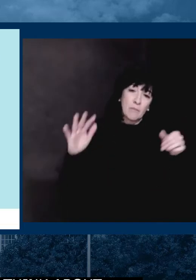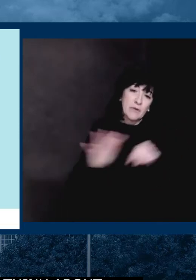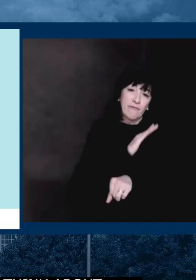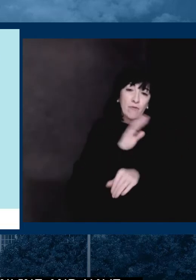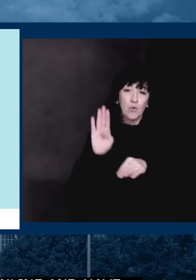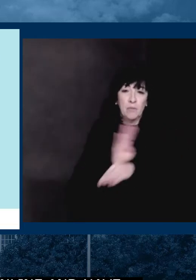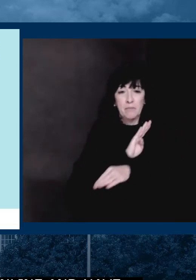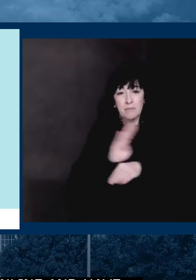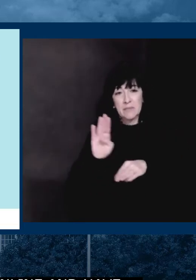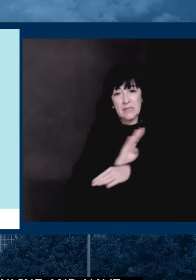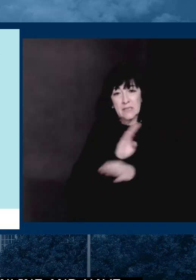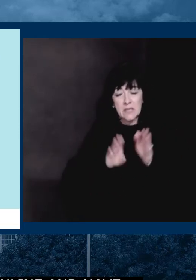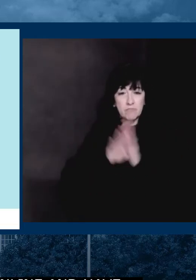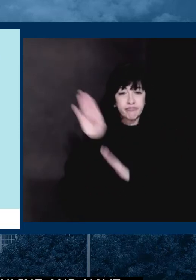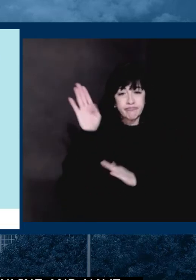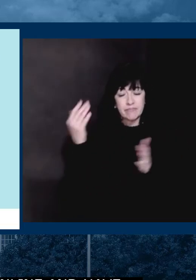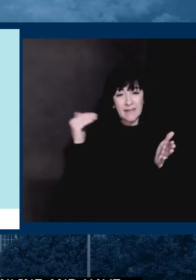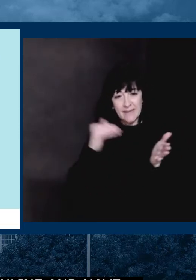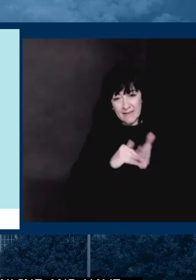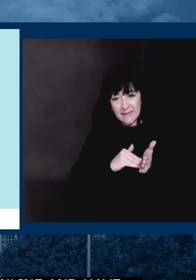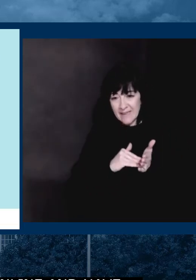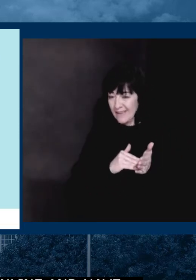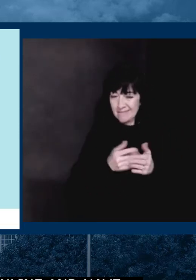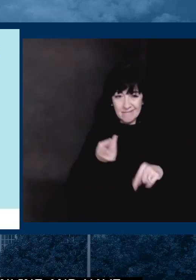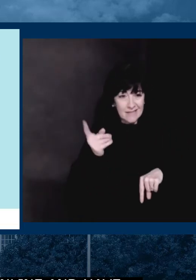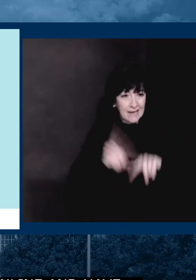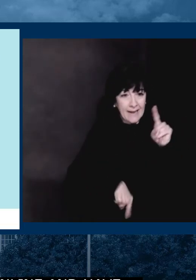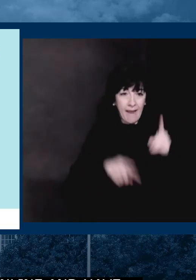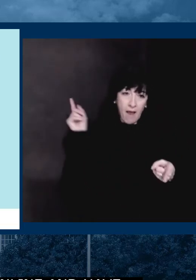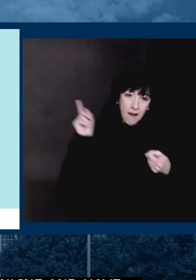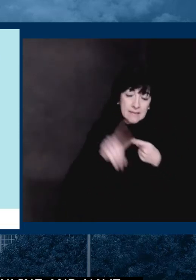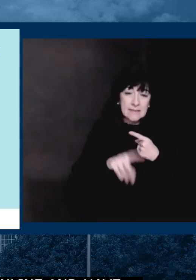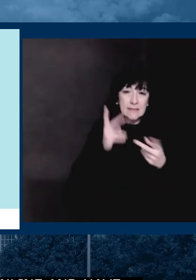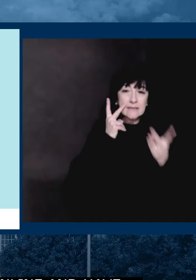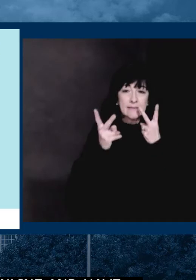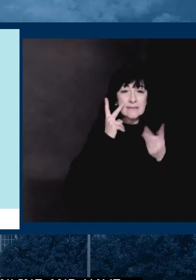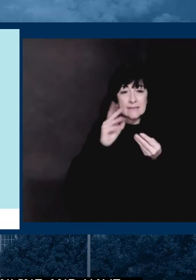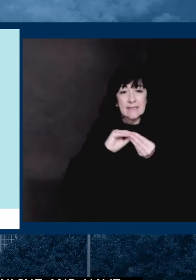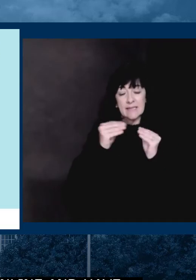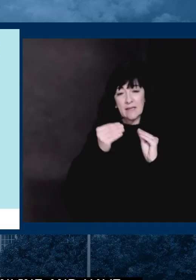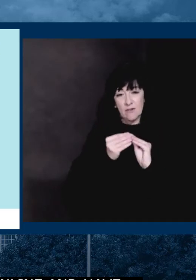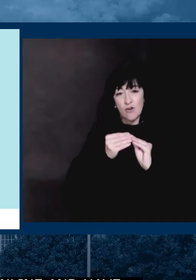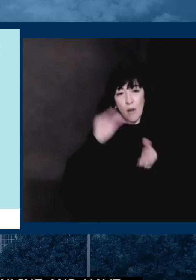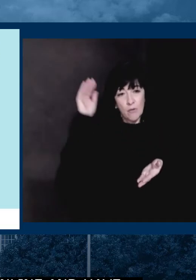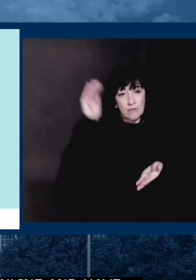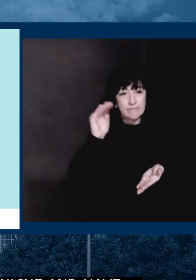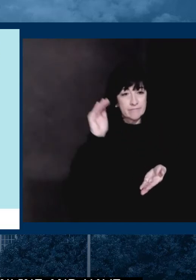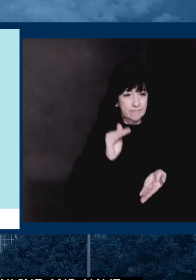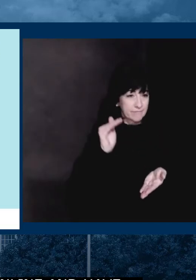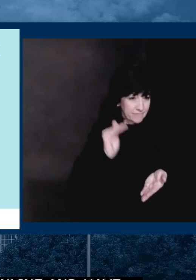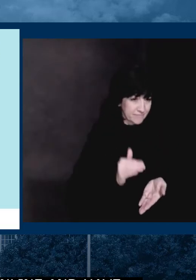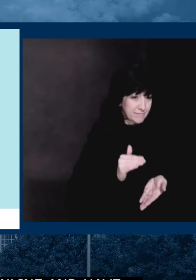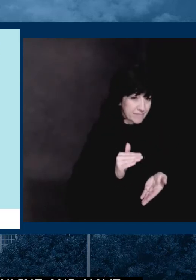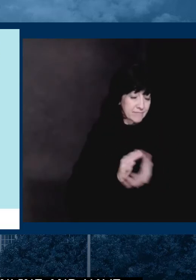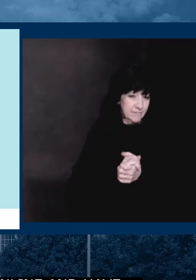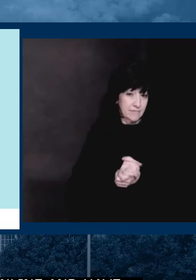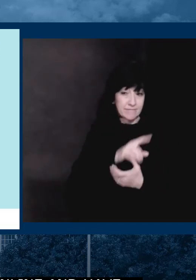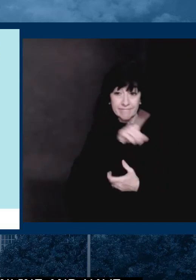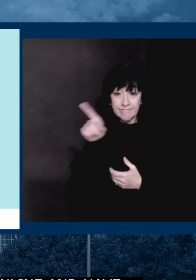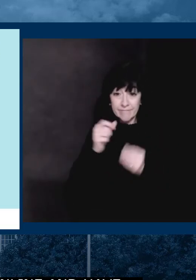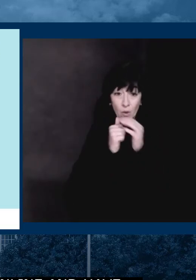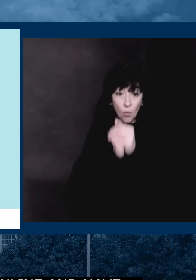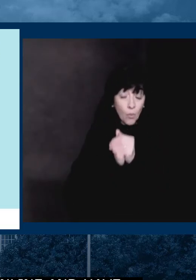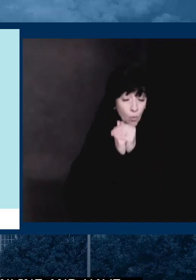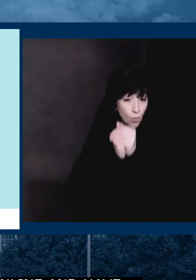businesses for that matter, including worship services, a mandatory